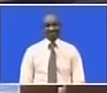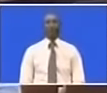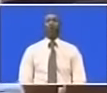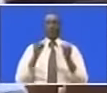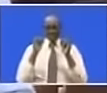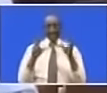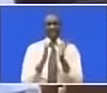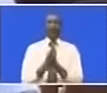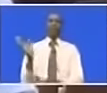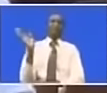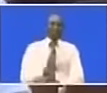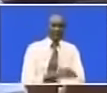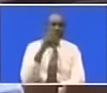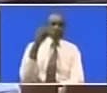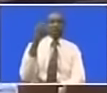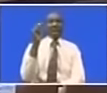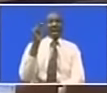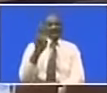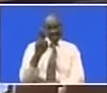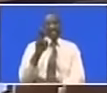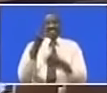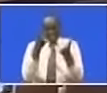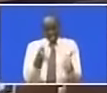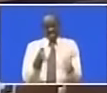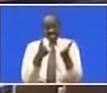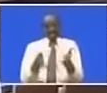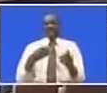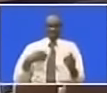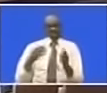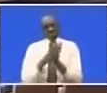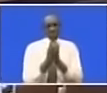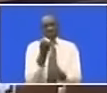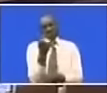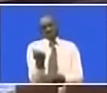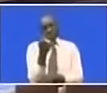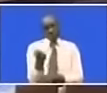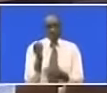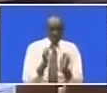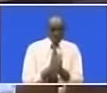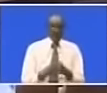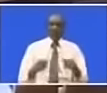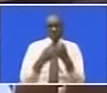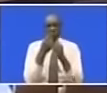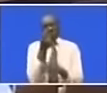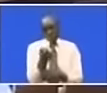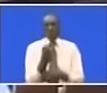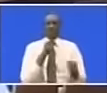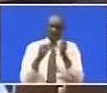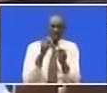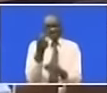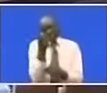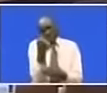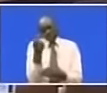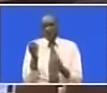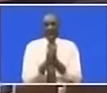All right, let's come back to Dar es Salaam, where much as there were few and far between, there were incidents of sporadic violence as well